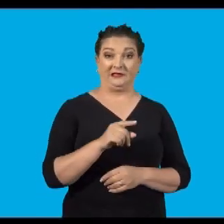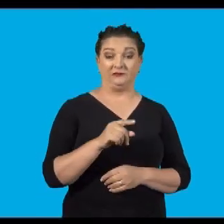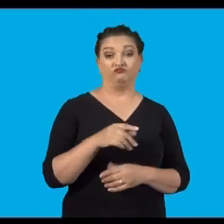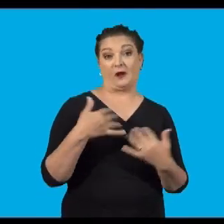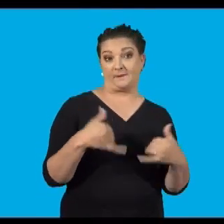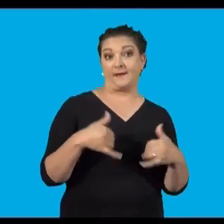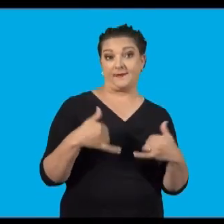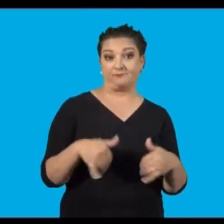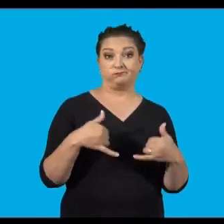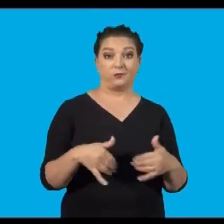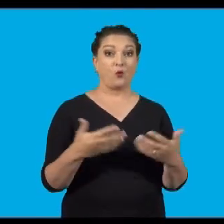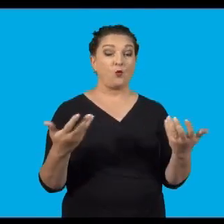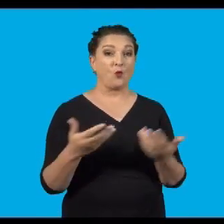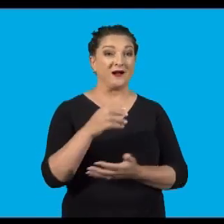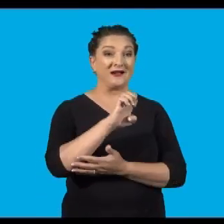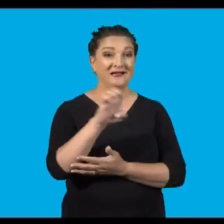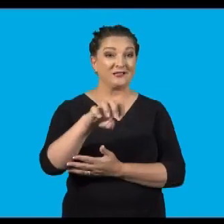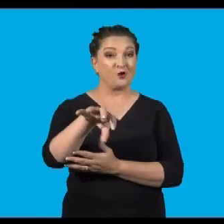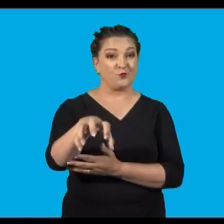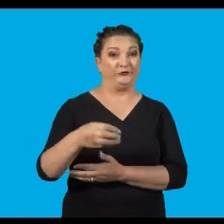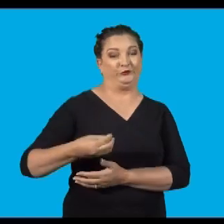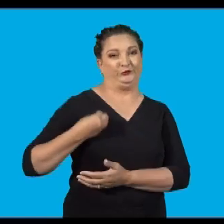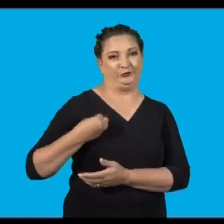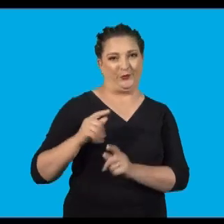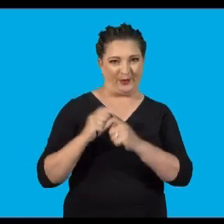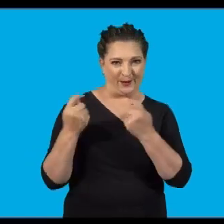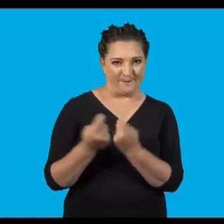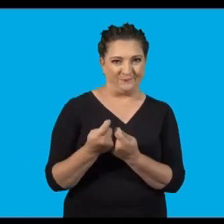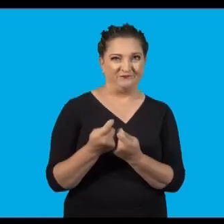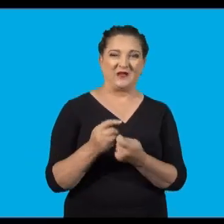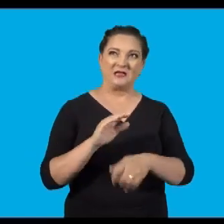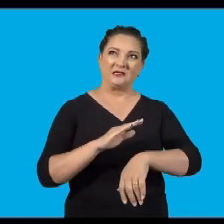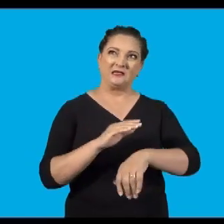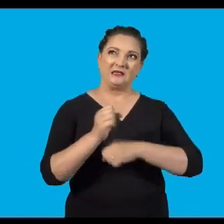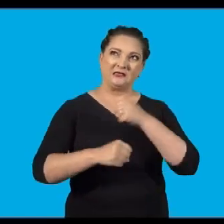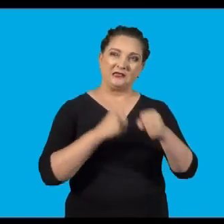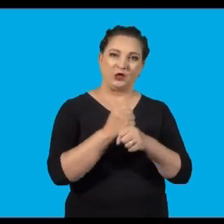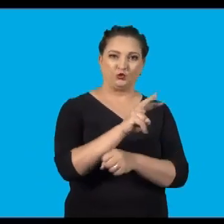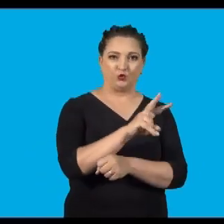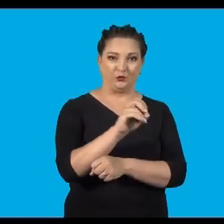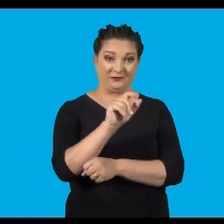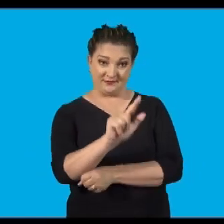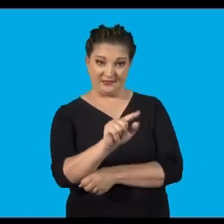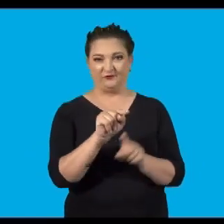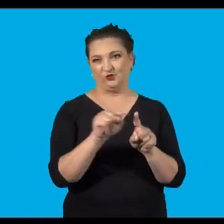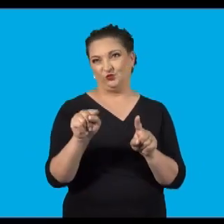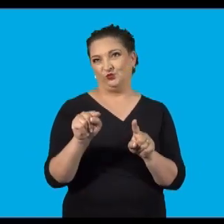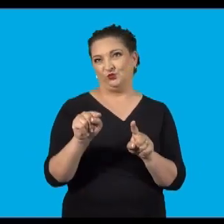was also a player in the Eastern Province youth team between 2007